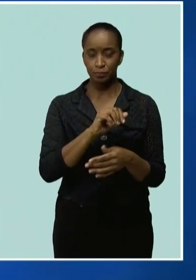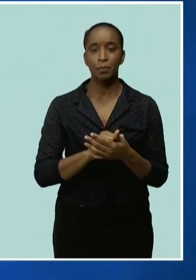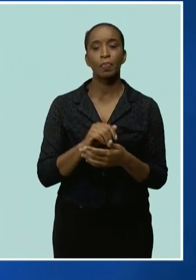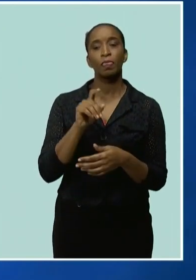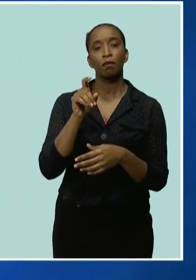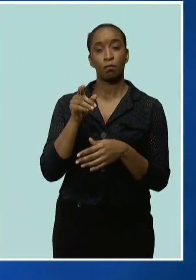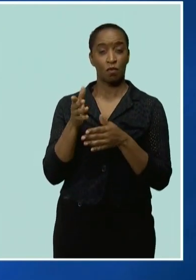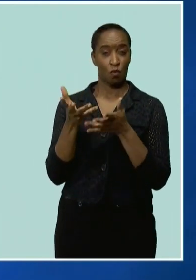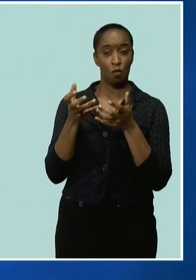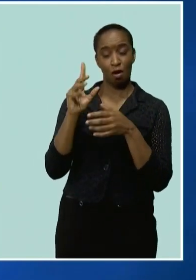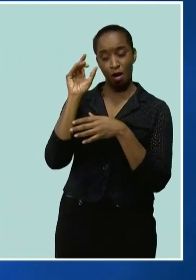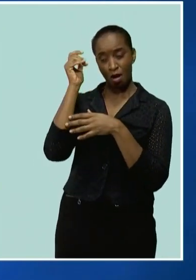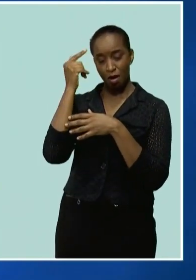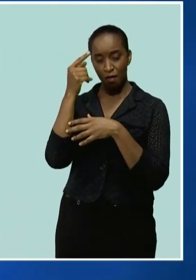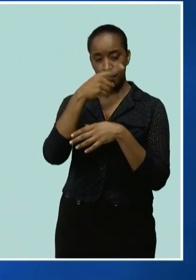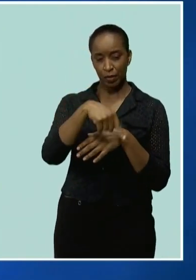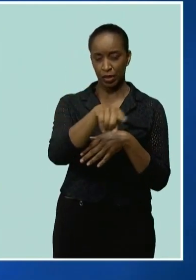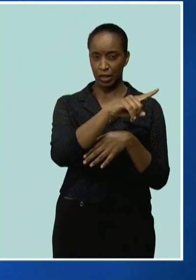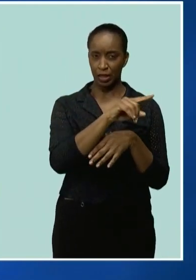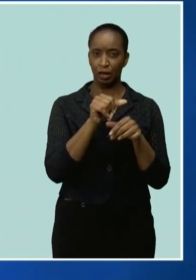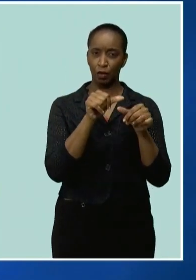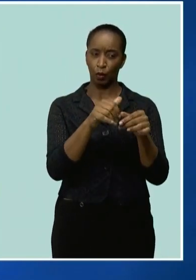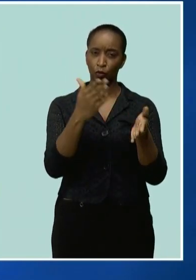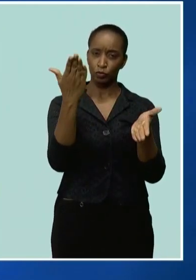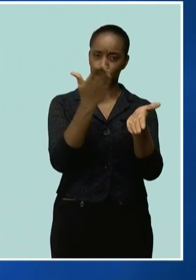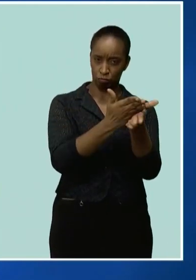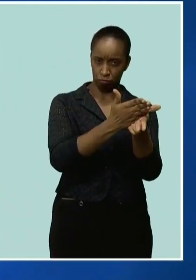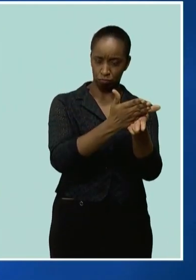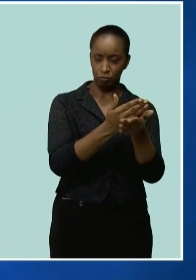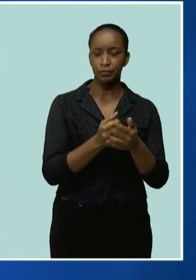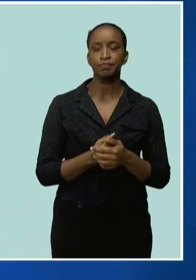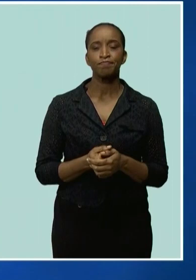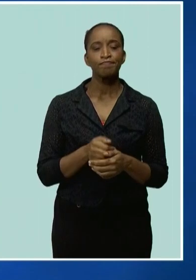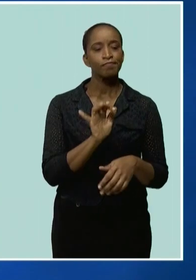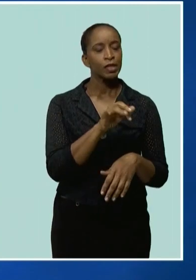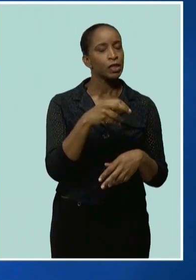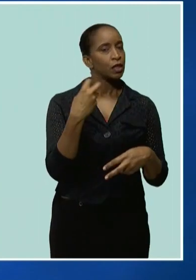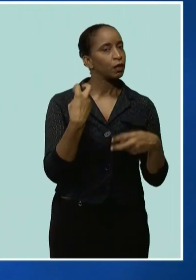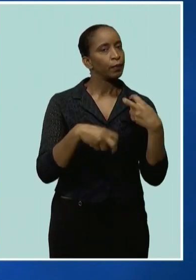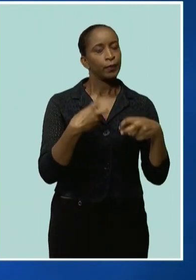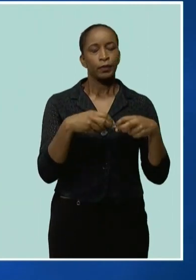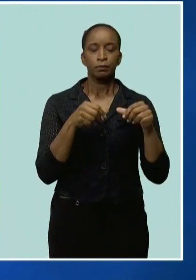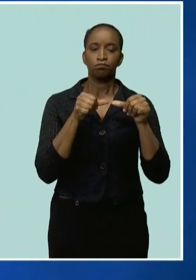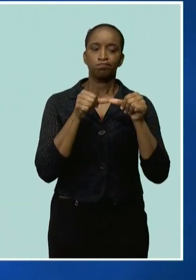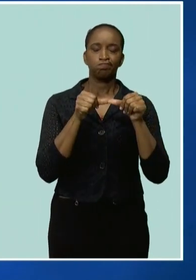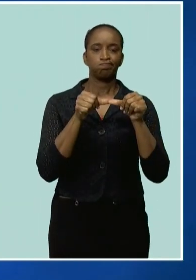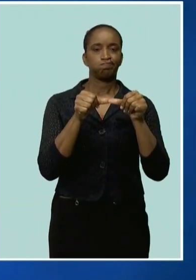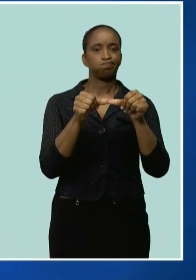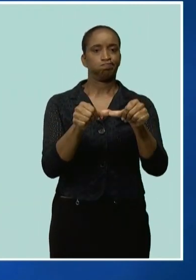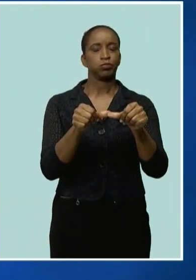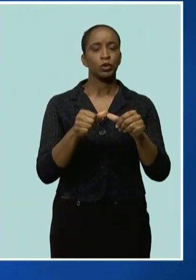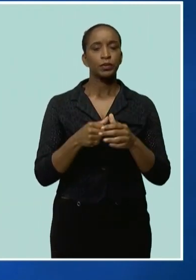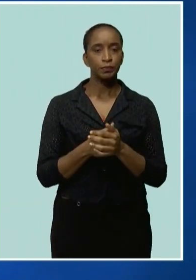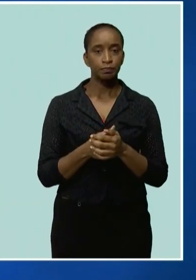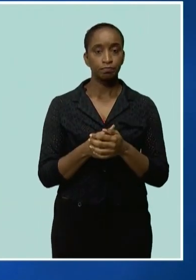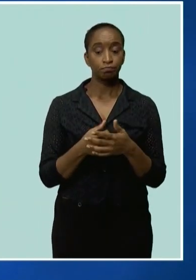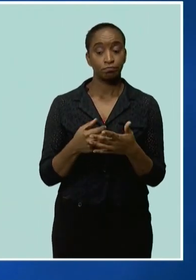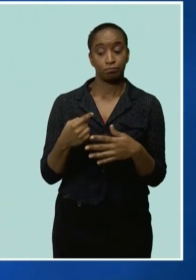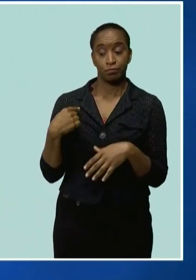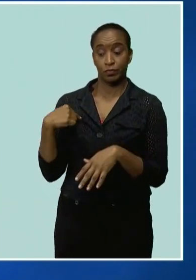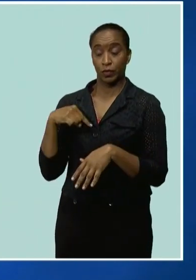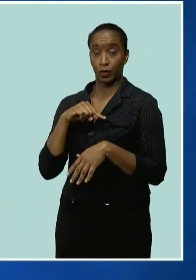be a problem with which we have to grapple. That does not fall under our